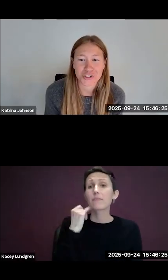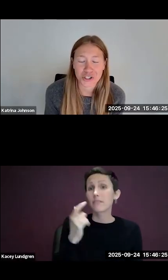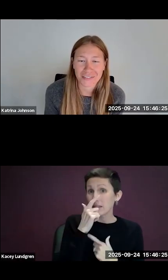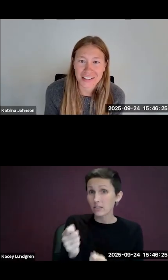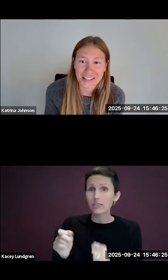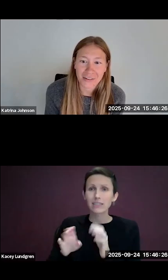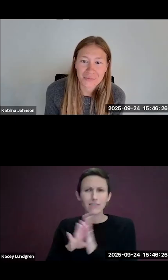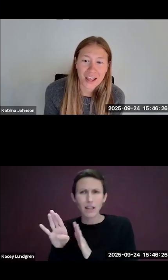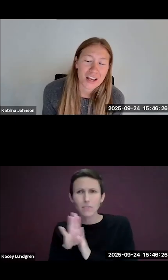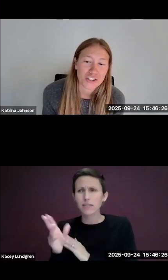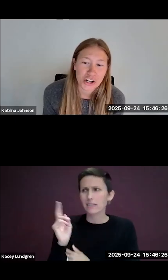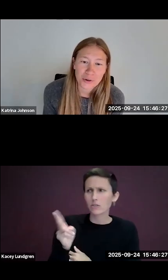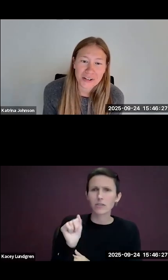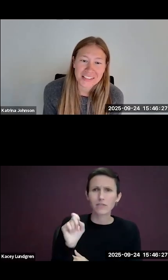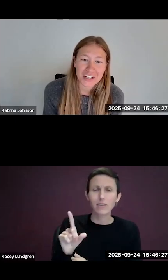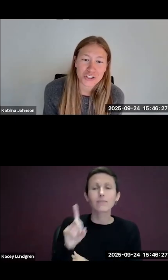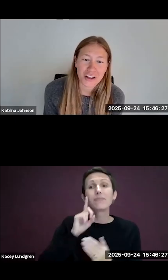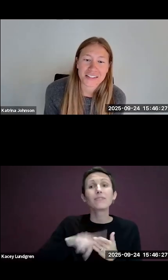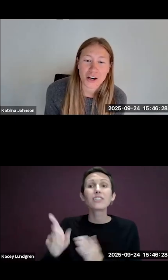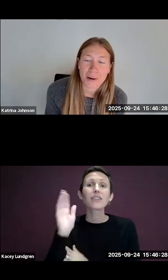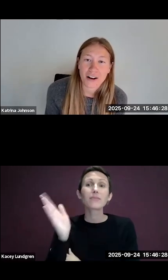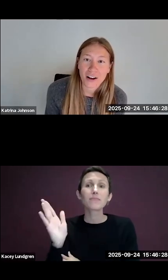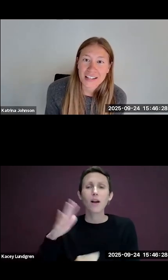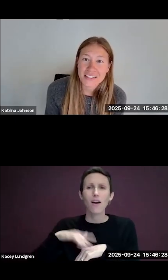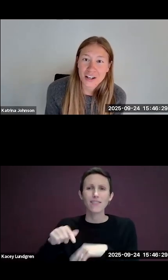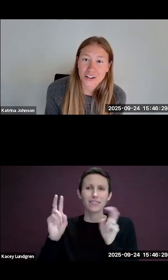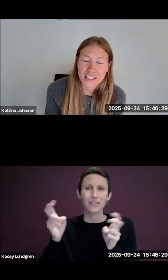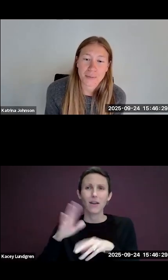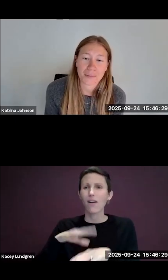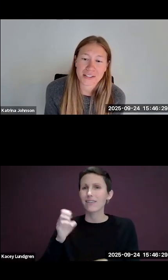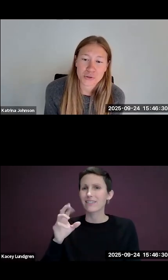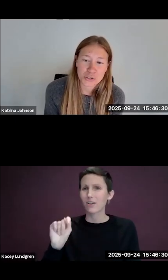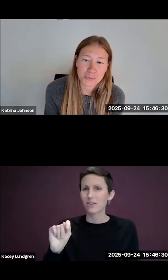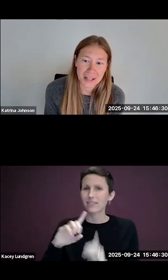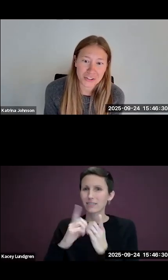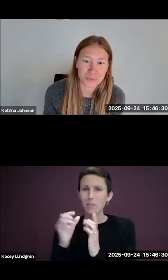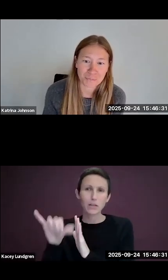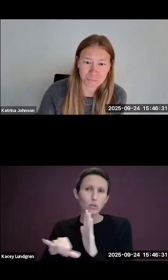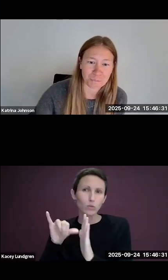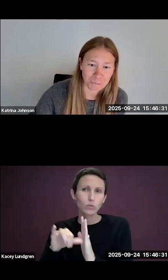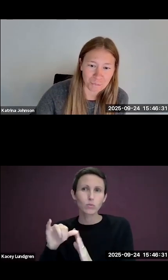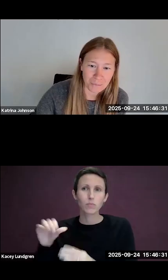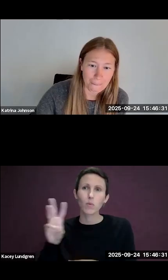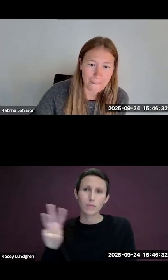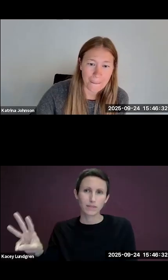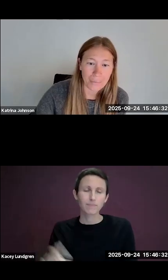development and history of ASL, check out the presentation on this topic on the ECRT department's YouTube page.